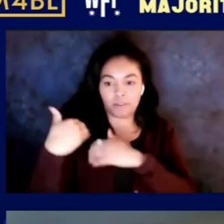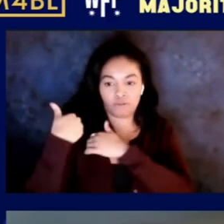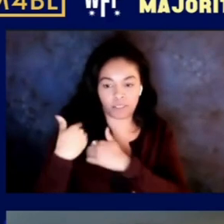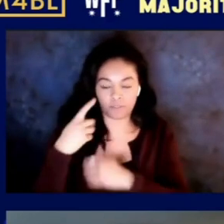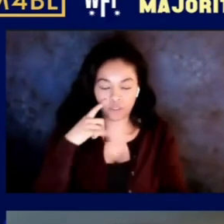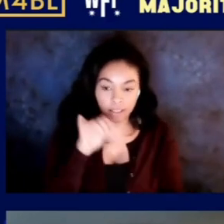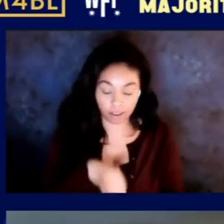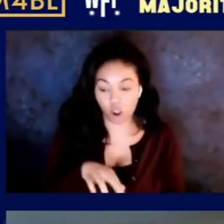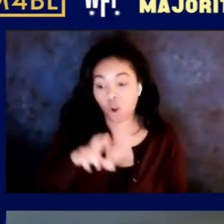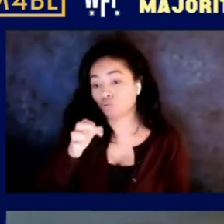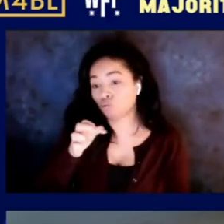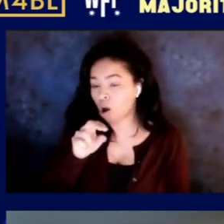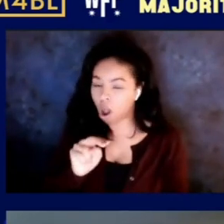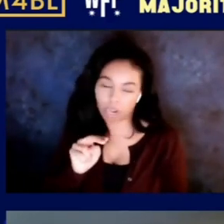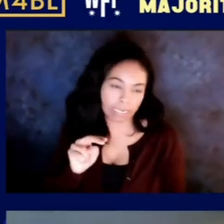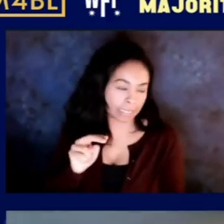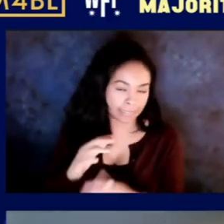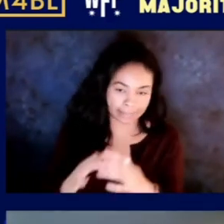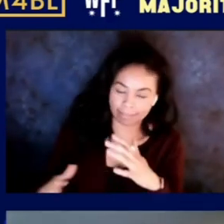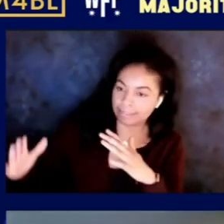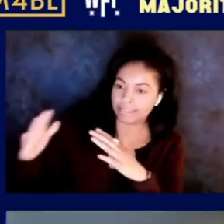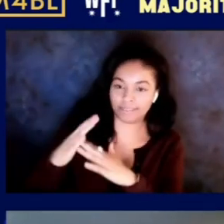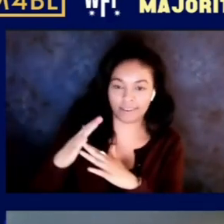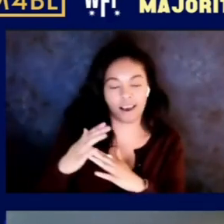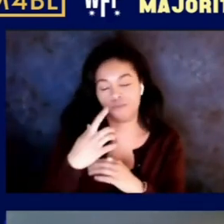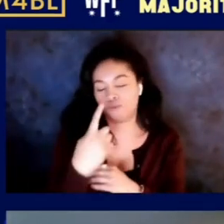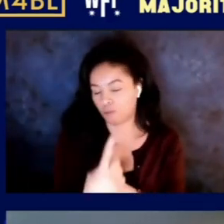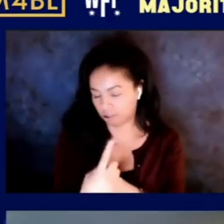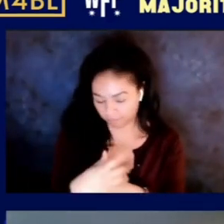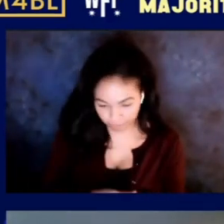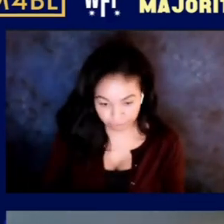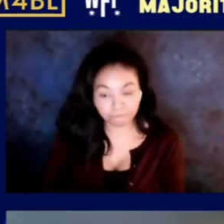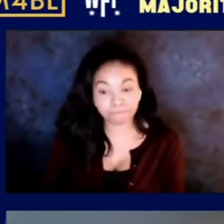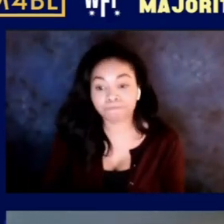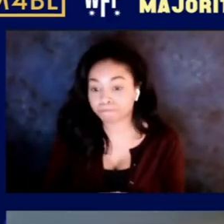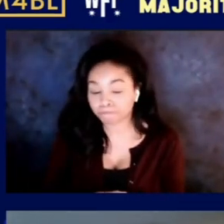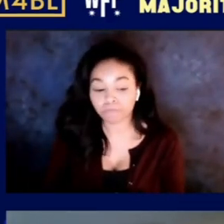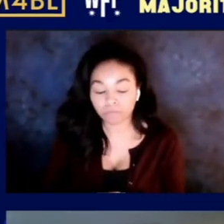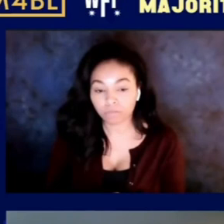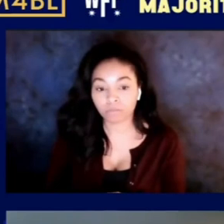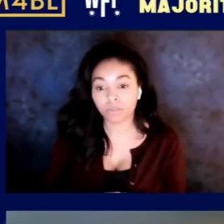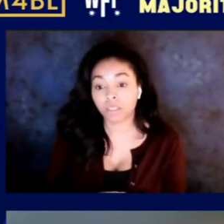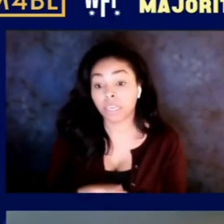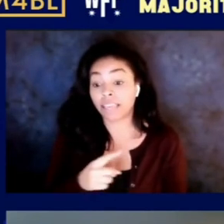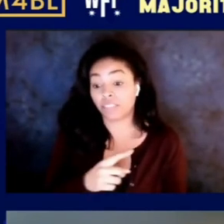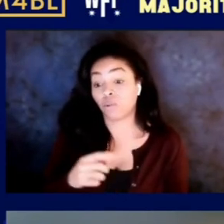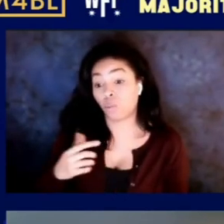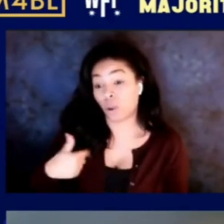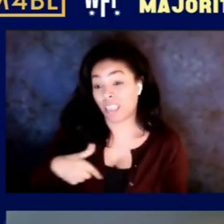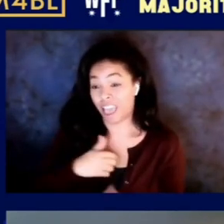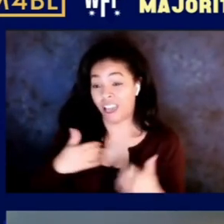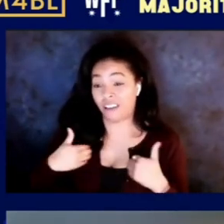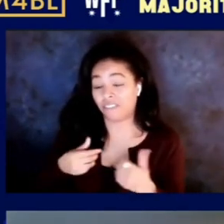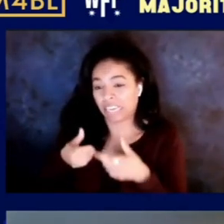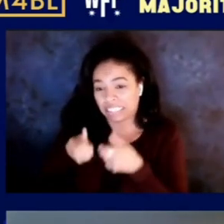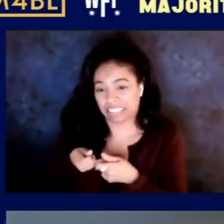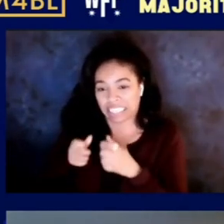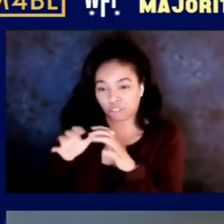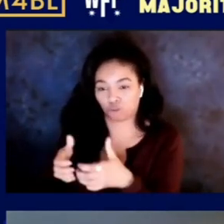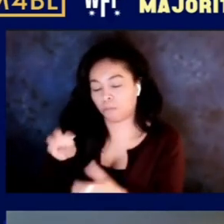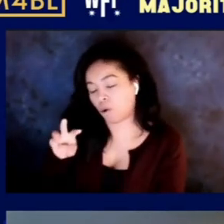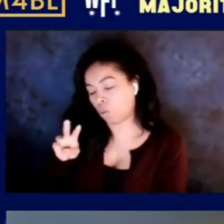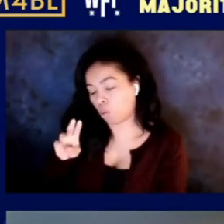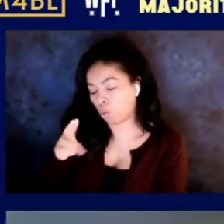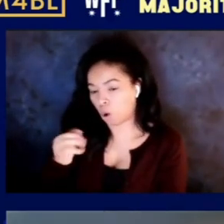chief culprit here in Florida. So, you know, we in this WhatsApp group that we have, we basically are constantly sharing details